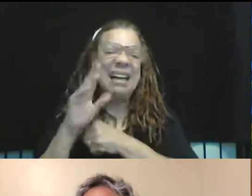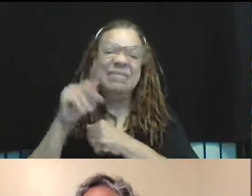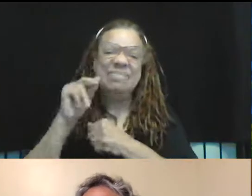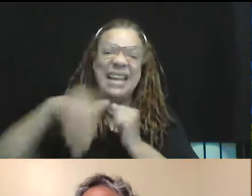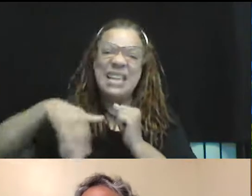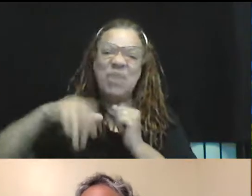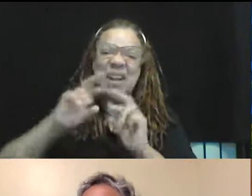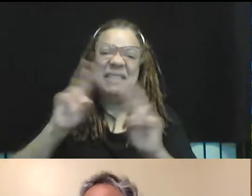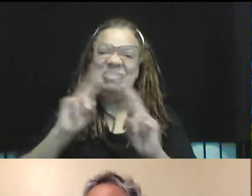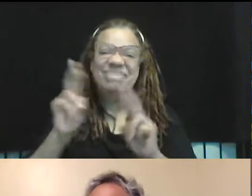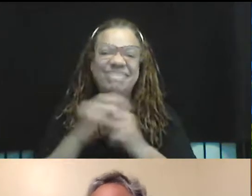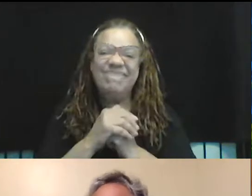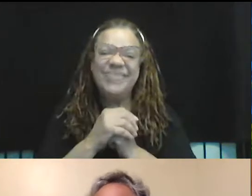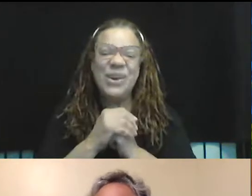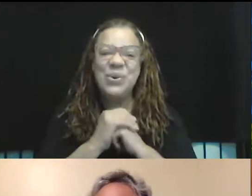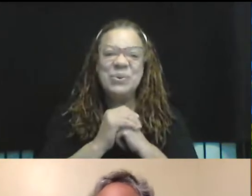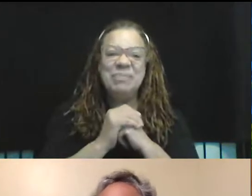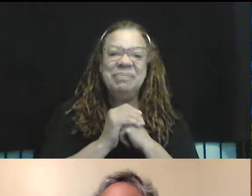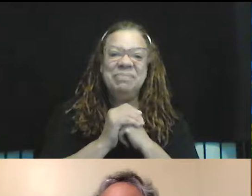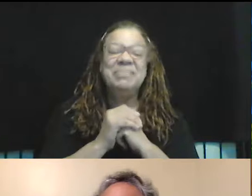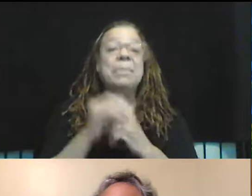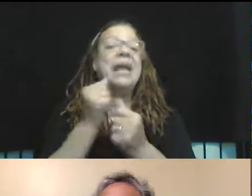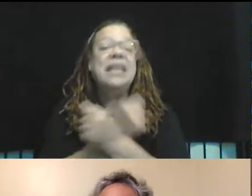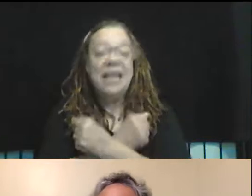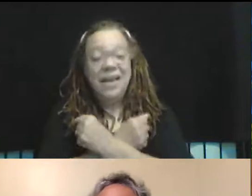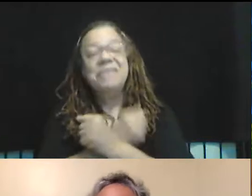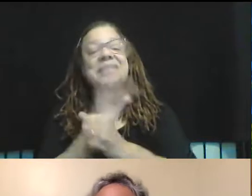yet. Yeah, we were But all. I do love singing with a group.